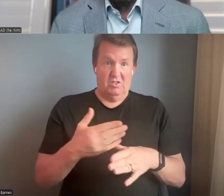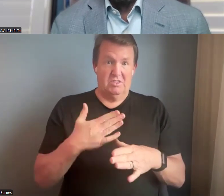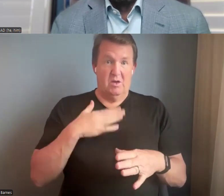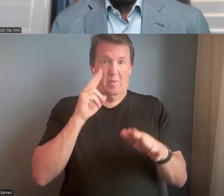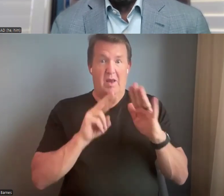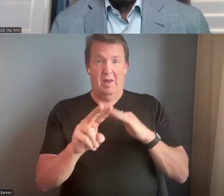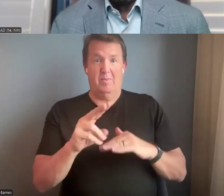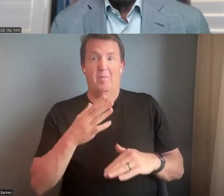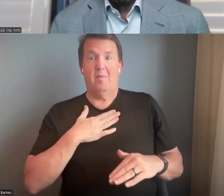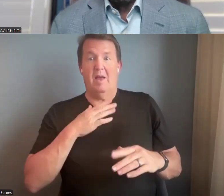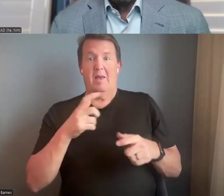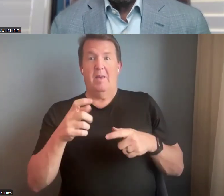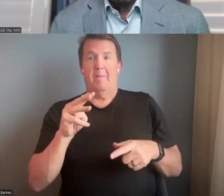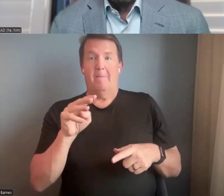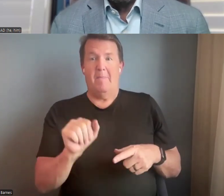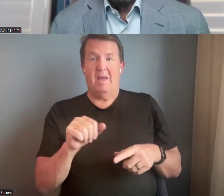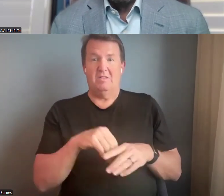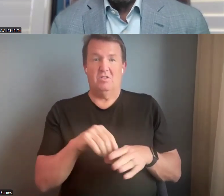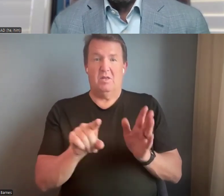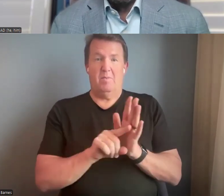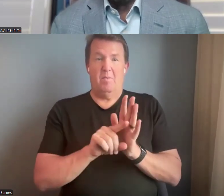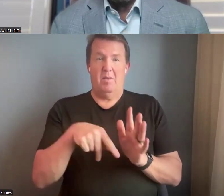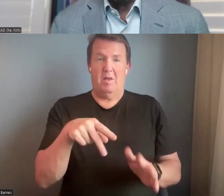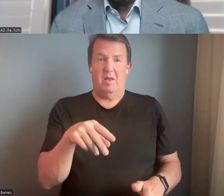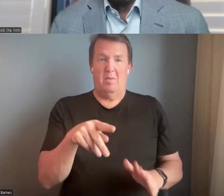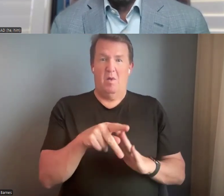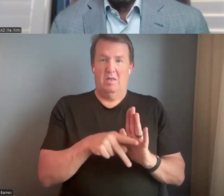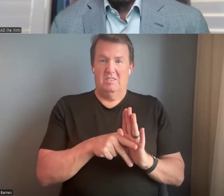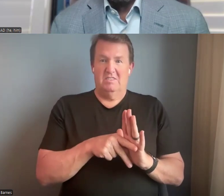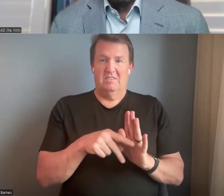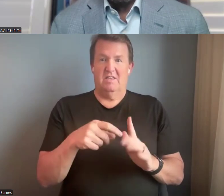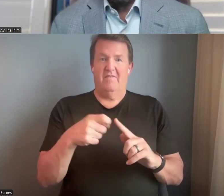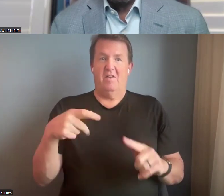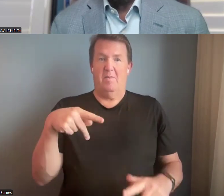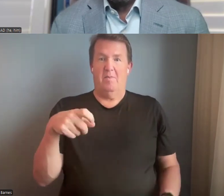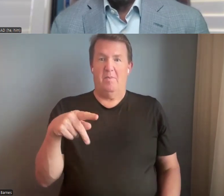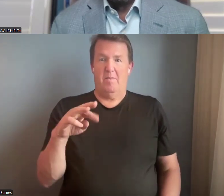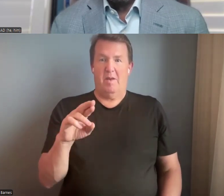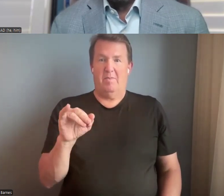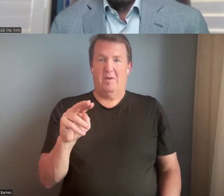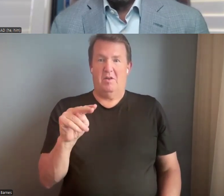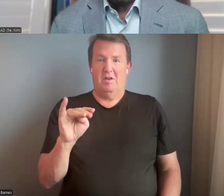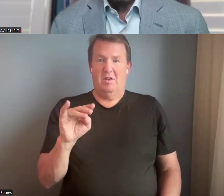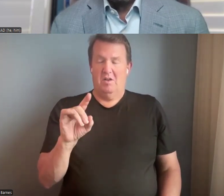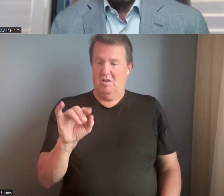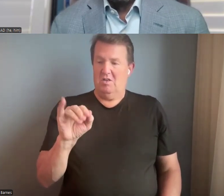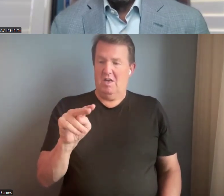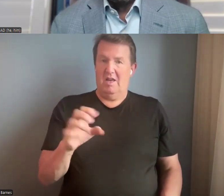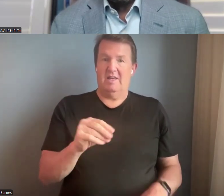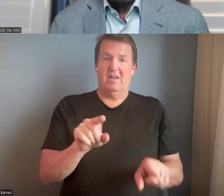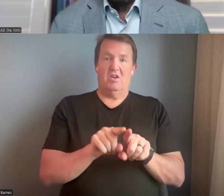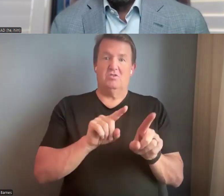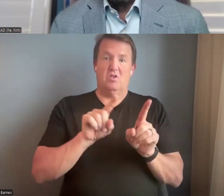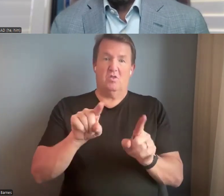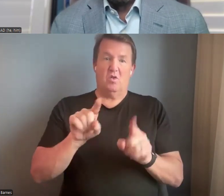master's in public policy with an emphasis in health policy from Pepperdine University, and I am currently in law school, in which